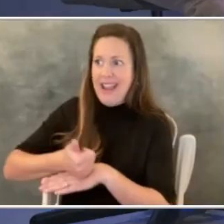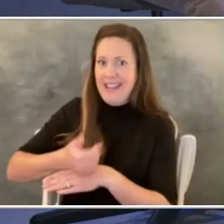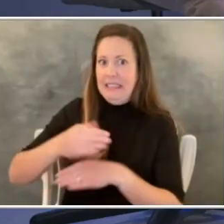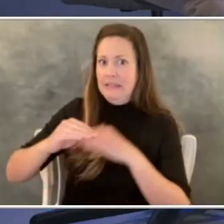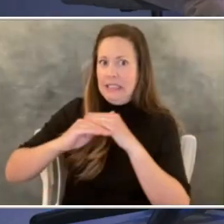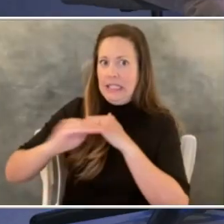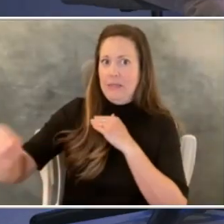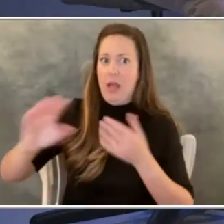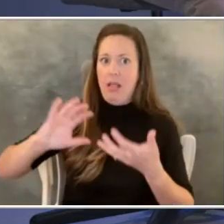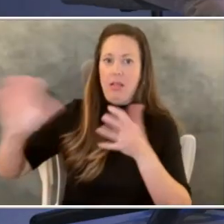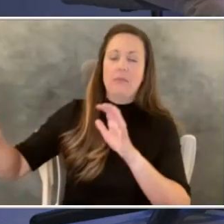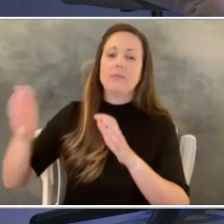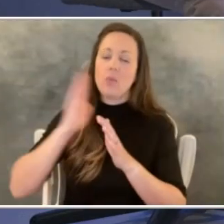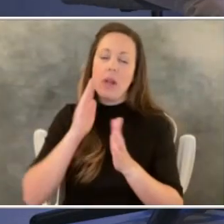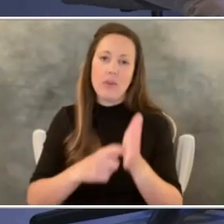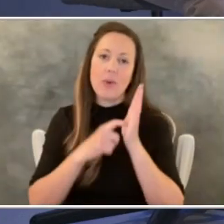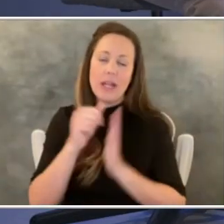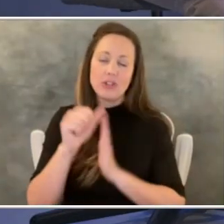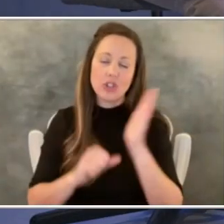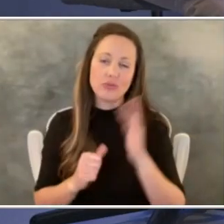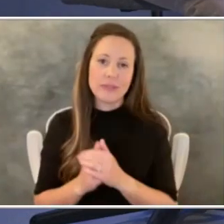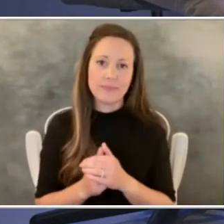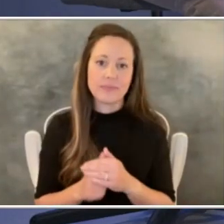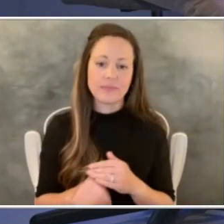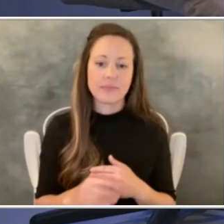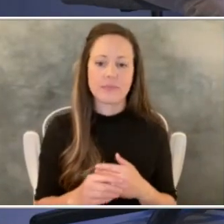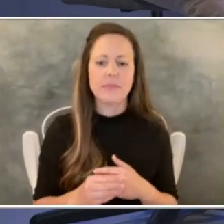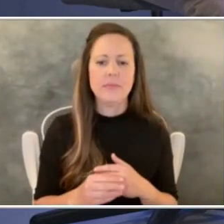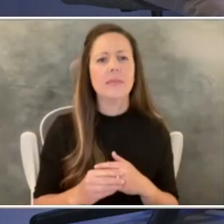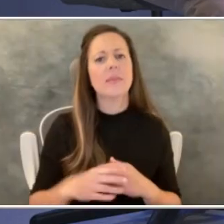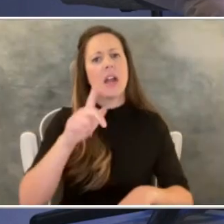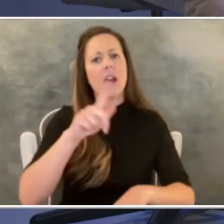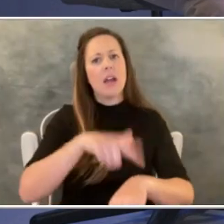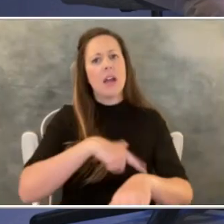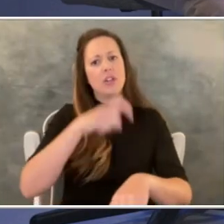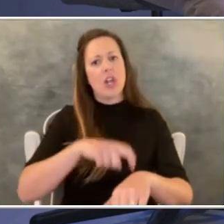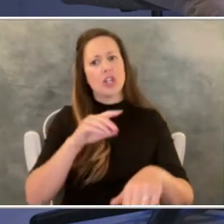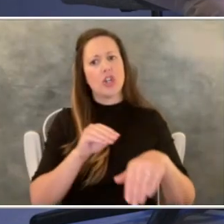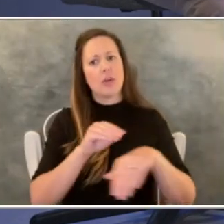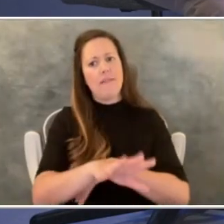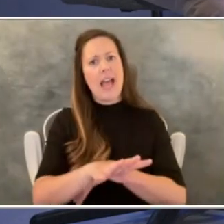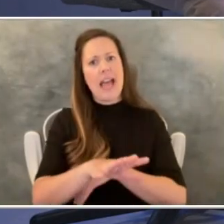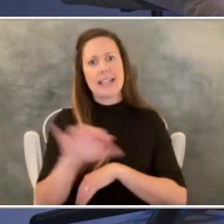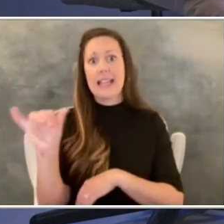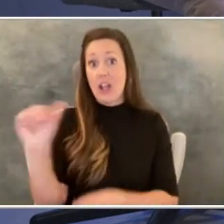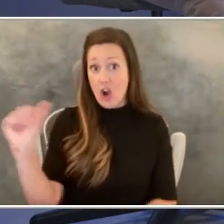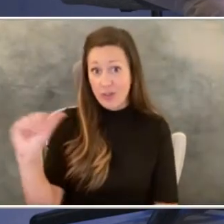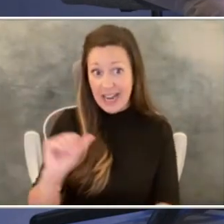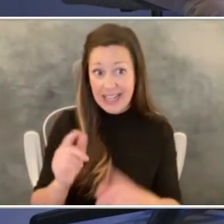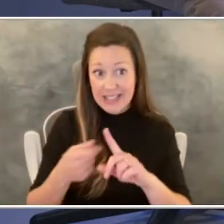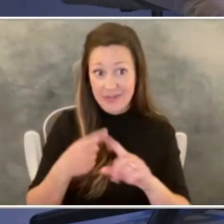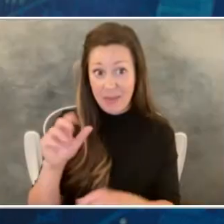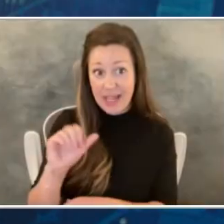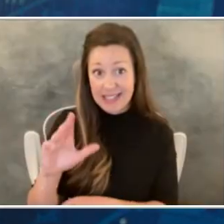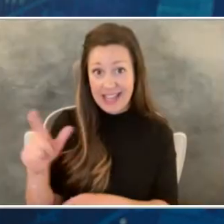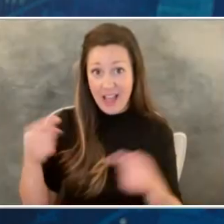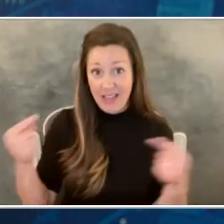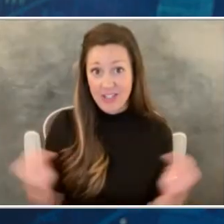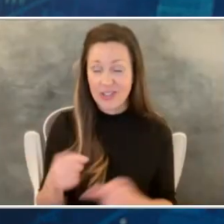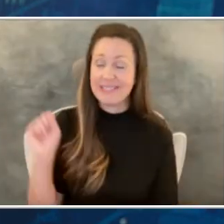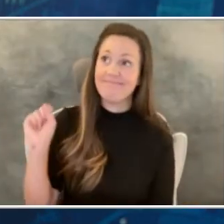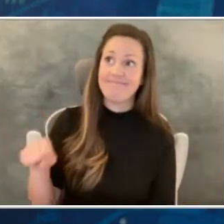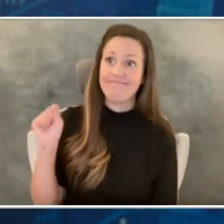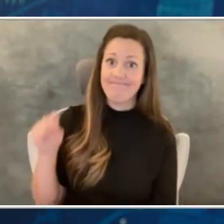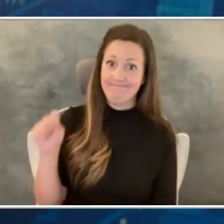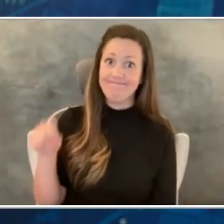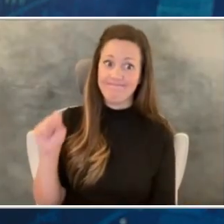Sam asks, are there long-term effects of ACL injuries like arthritis later in life? There are. There are. So a number of injuries, and that's why I was